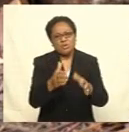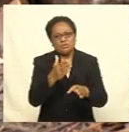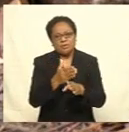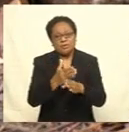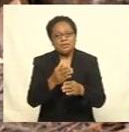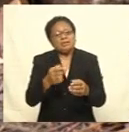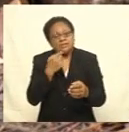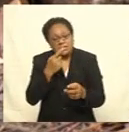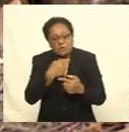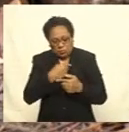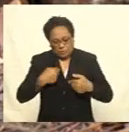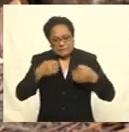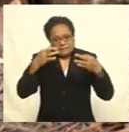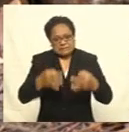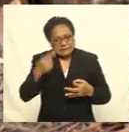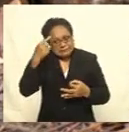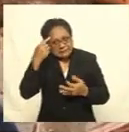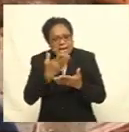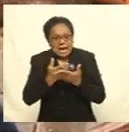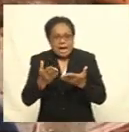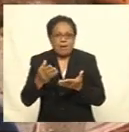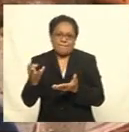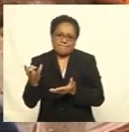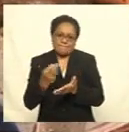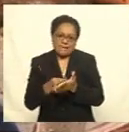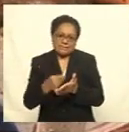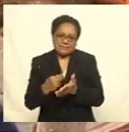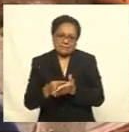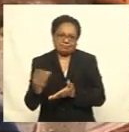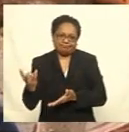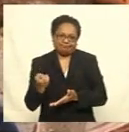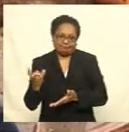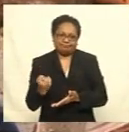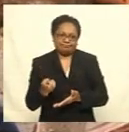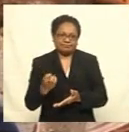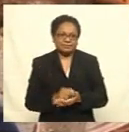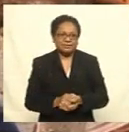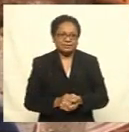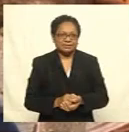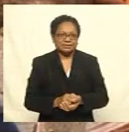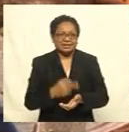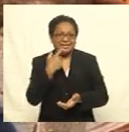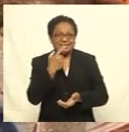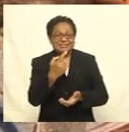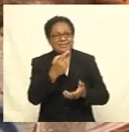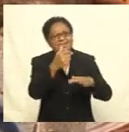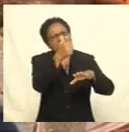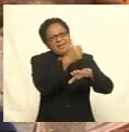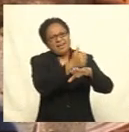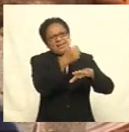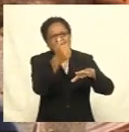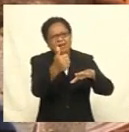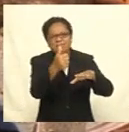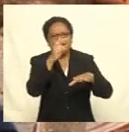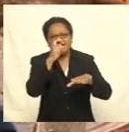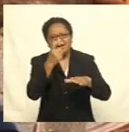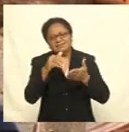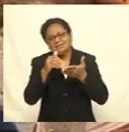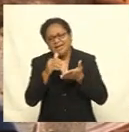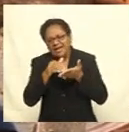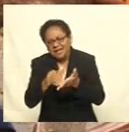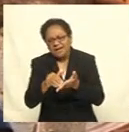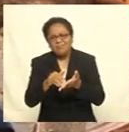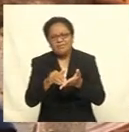for sustainable ways to gain an income. This hard time, this government can't just help everyone. You have to